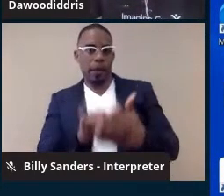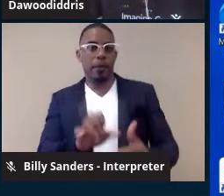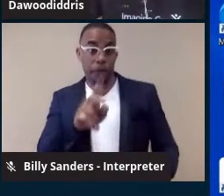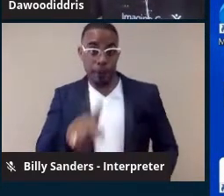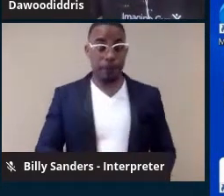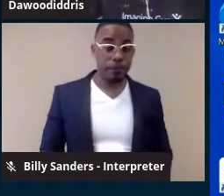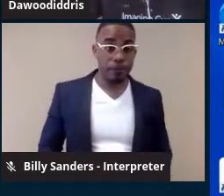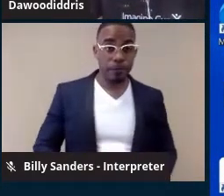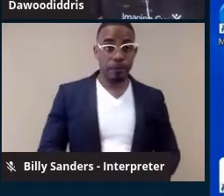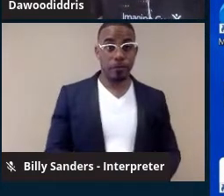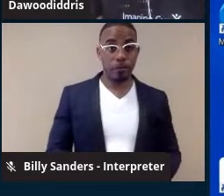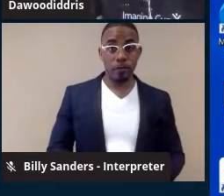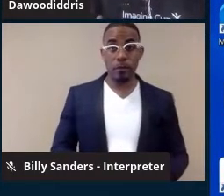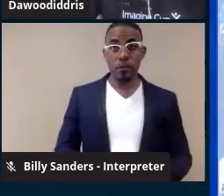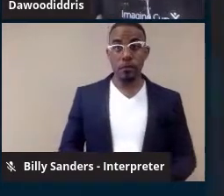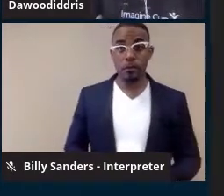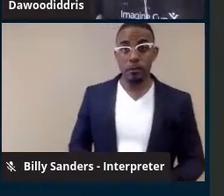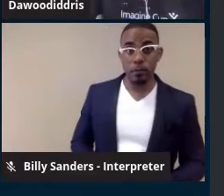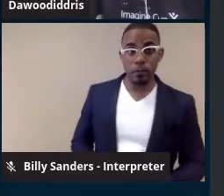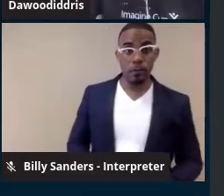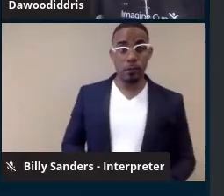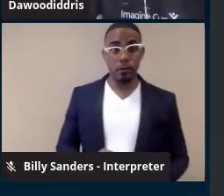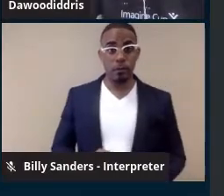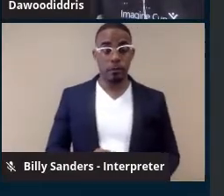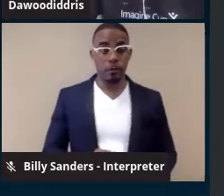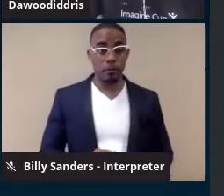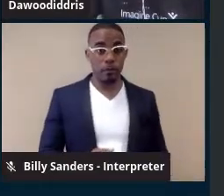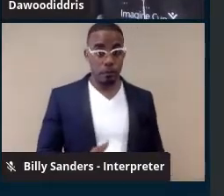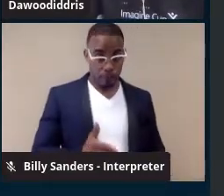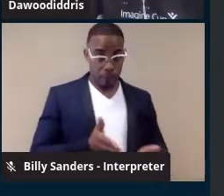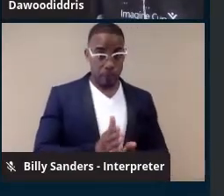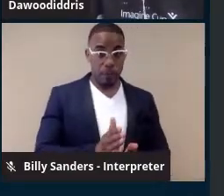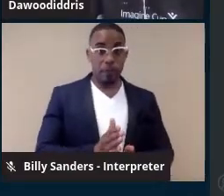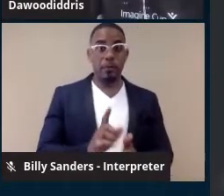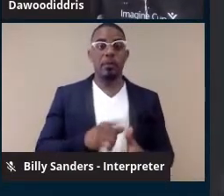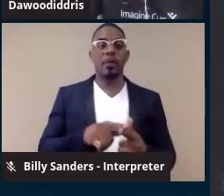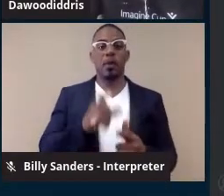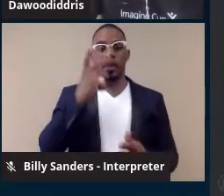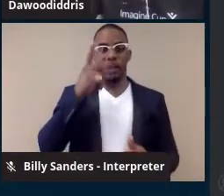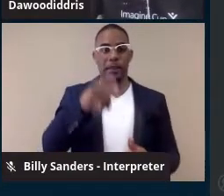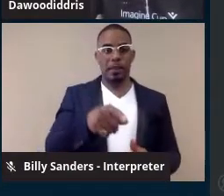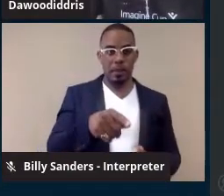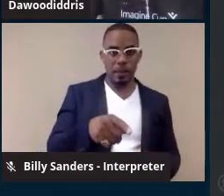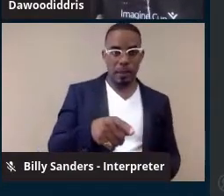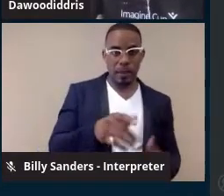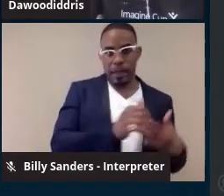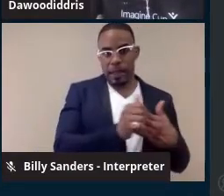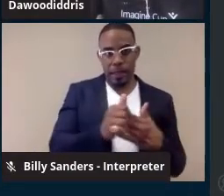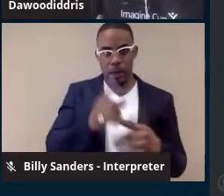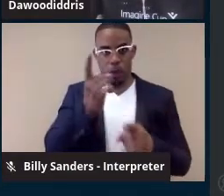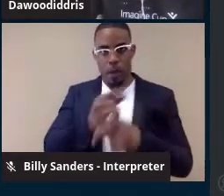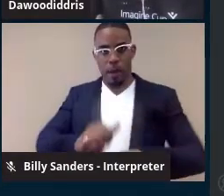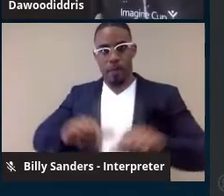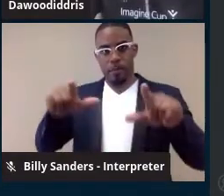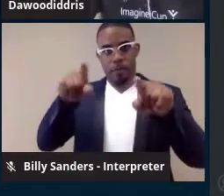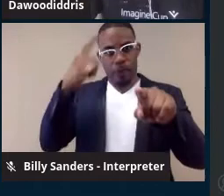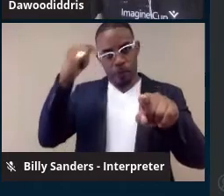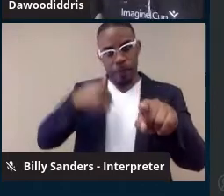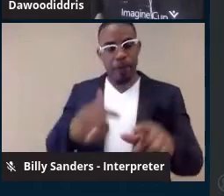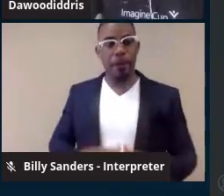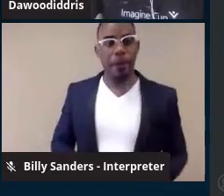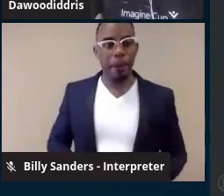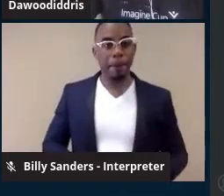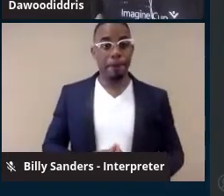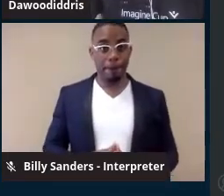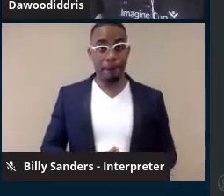to open that with this. All right. And you can see it displayed right in here for me.